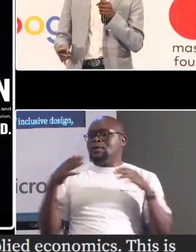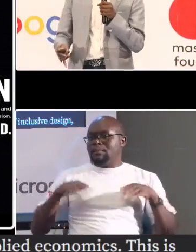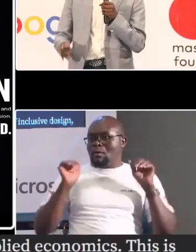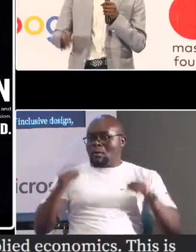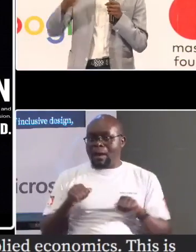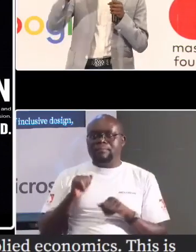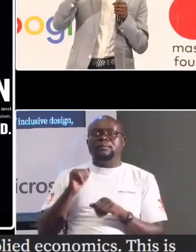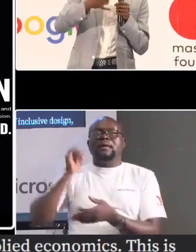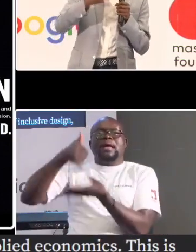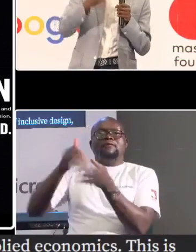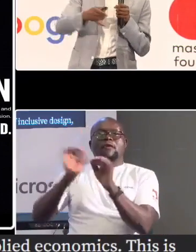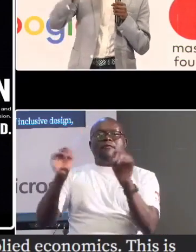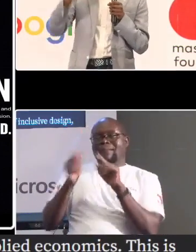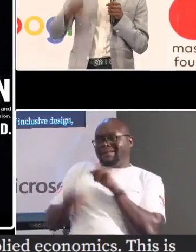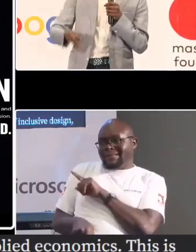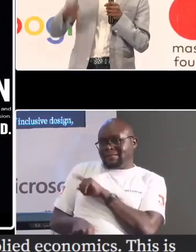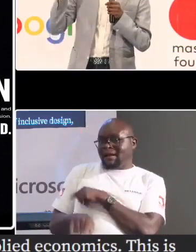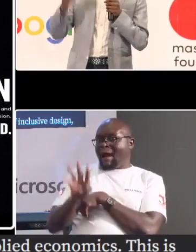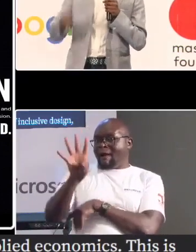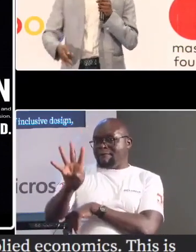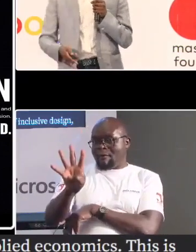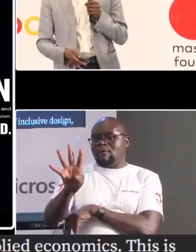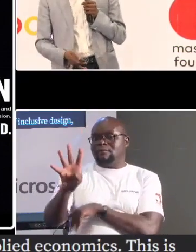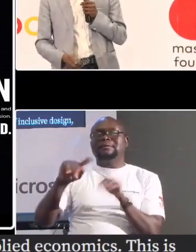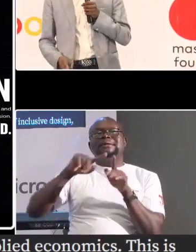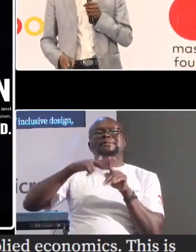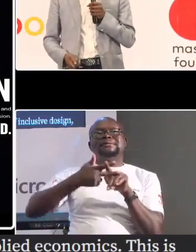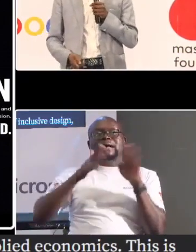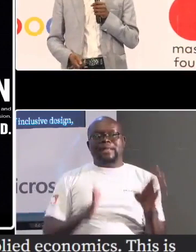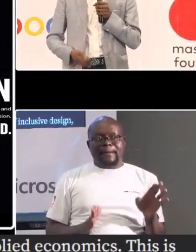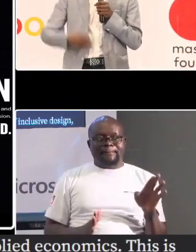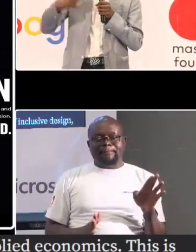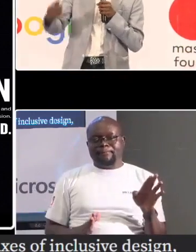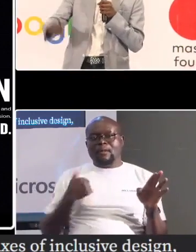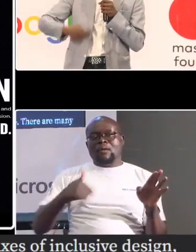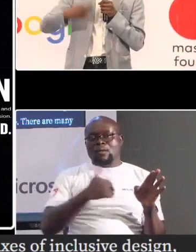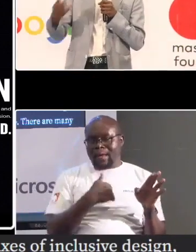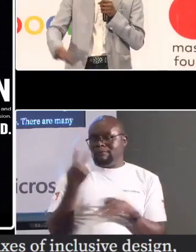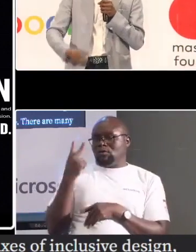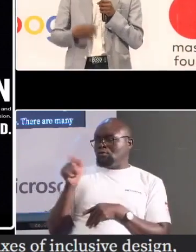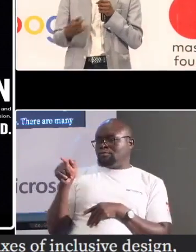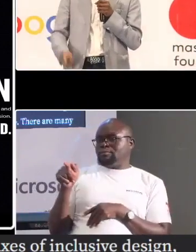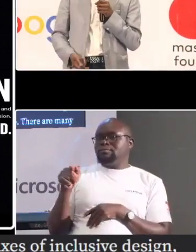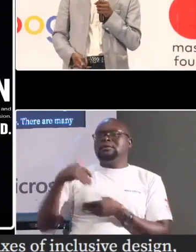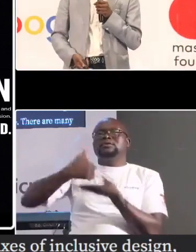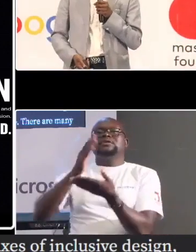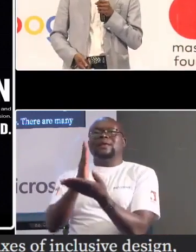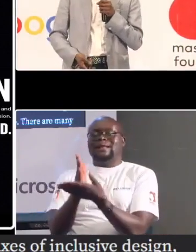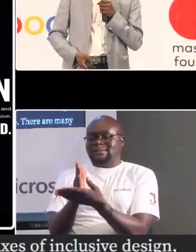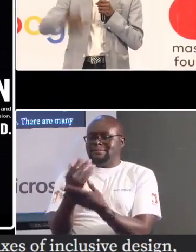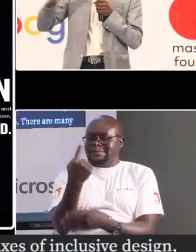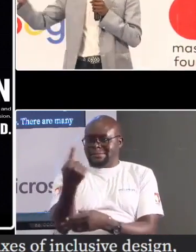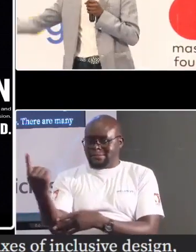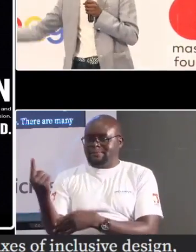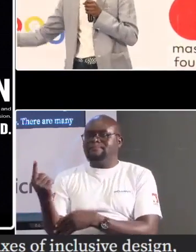be excluded, but these are 4 starter areas, and we have to look at their intersectionality. You